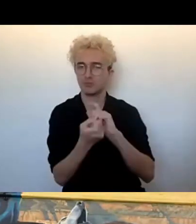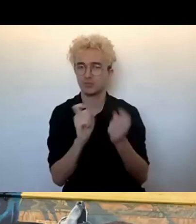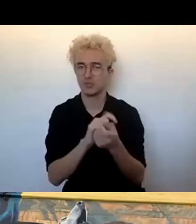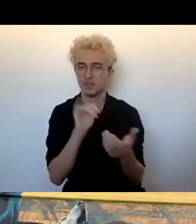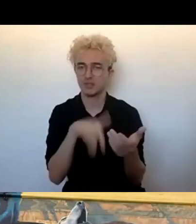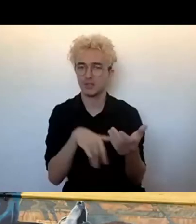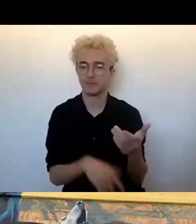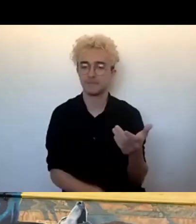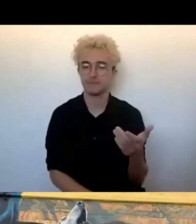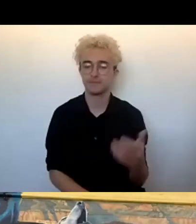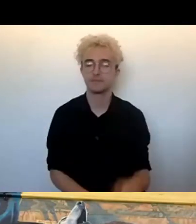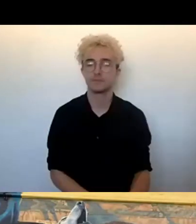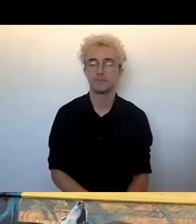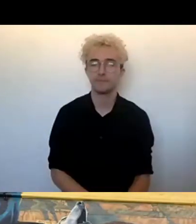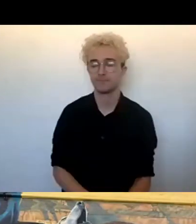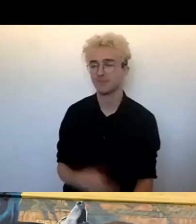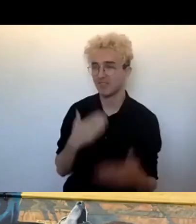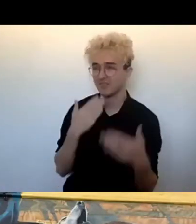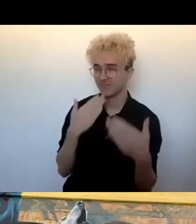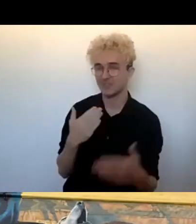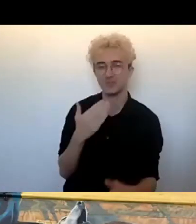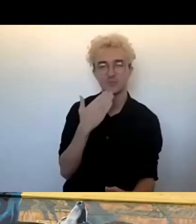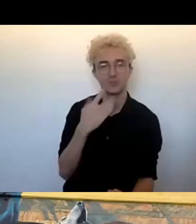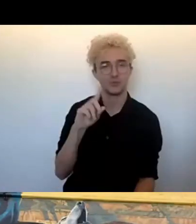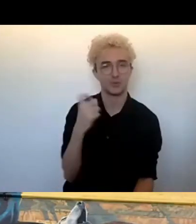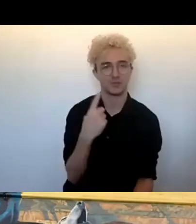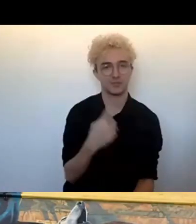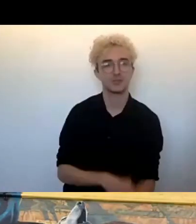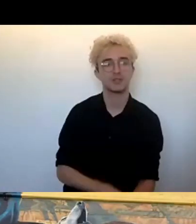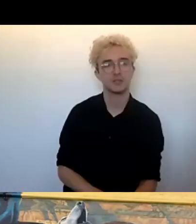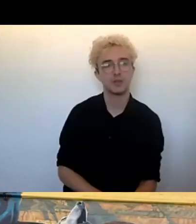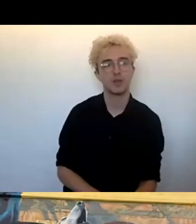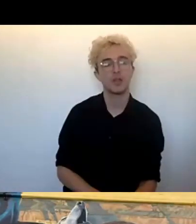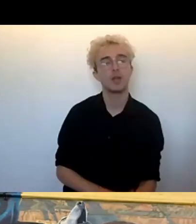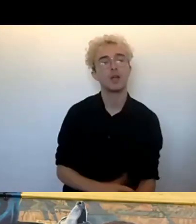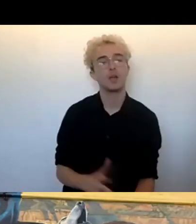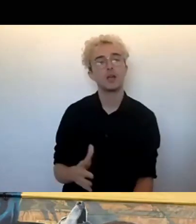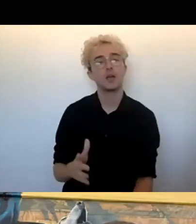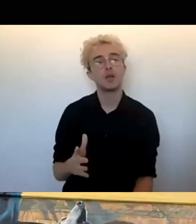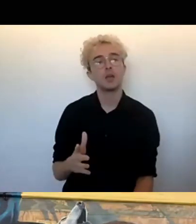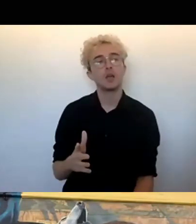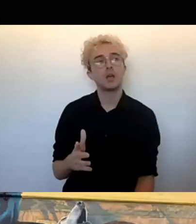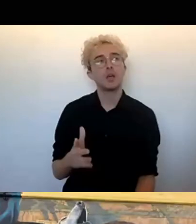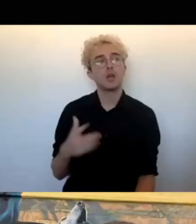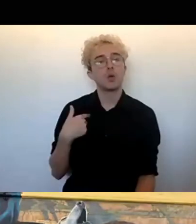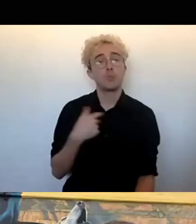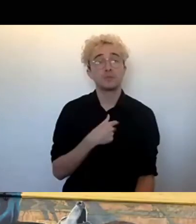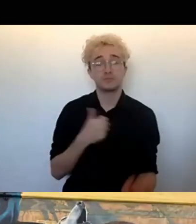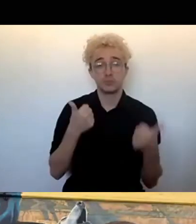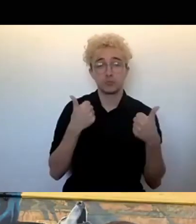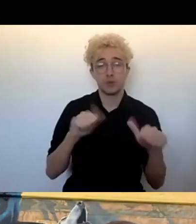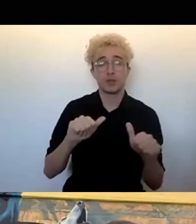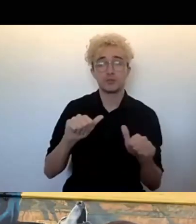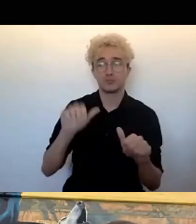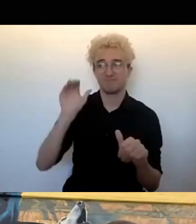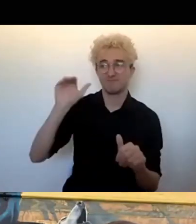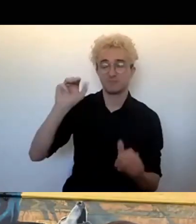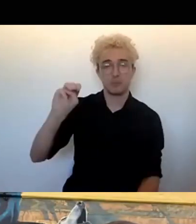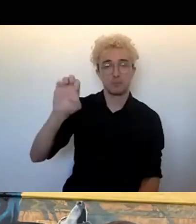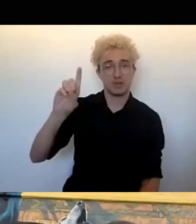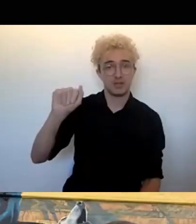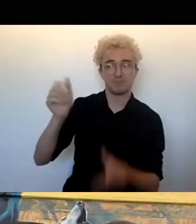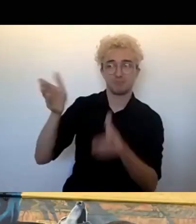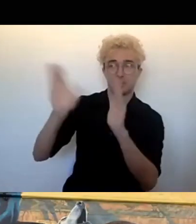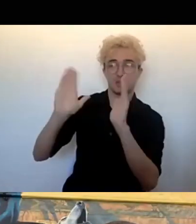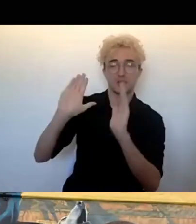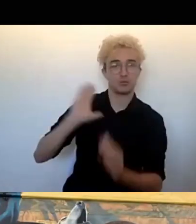you. Good question. We've tried to get media attention on this story to sort